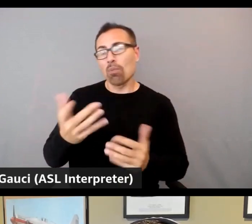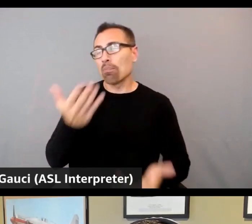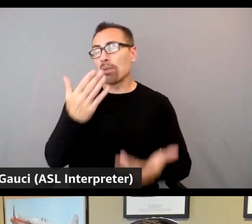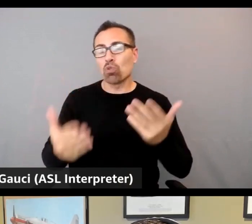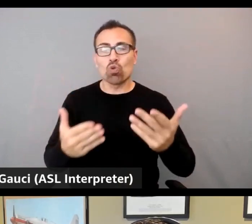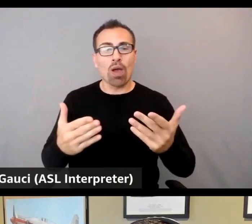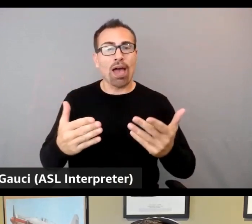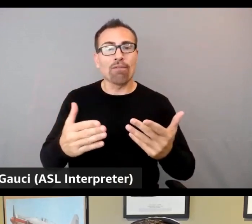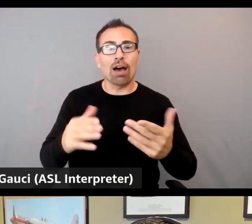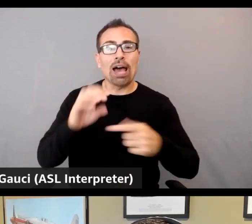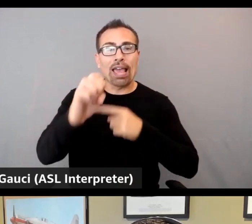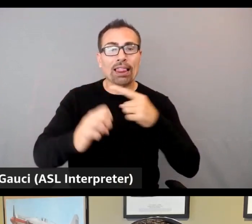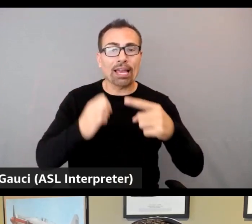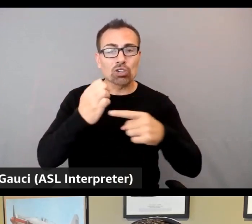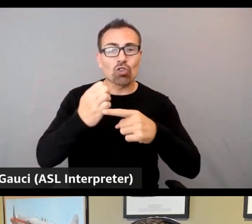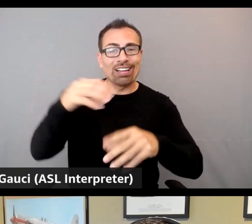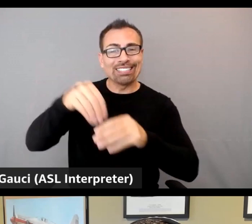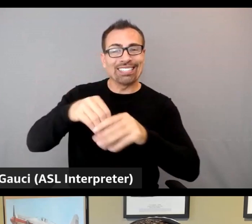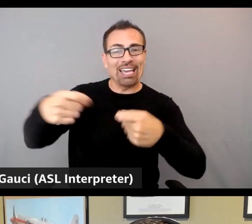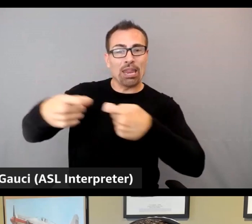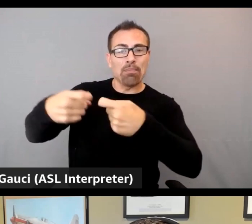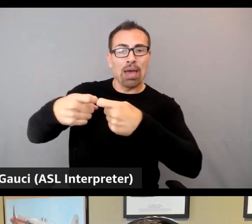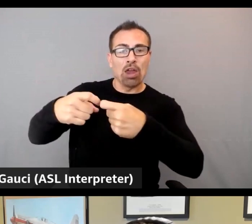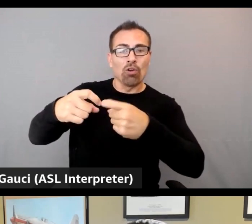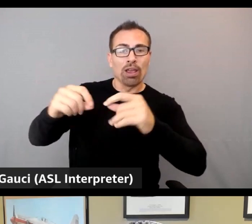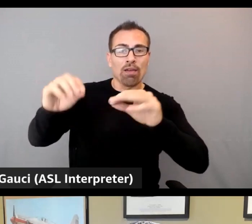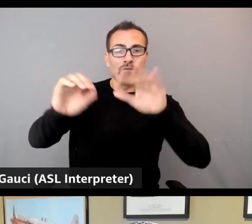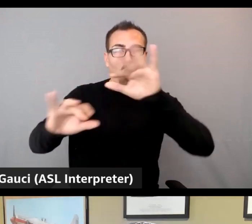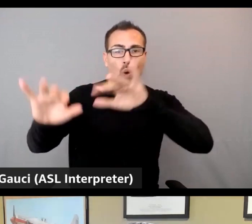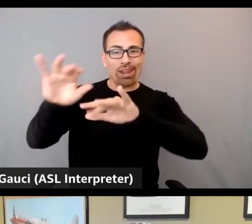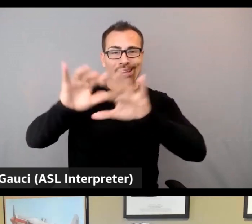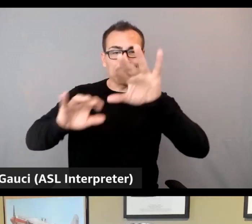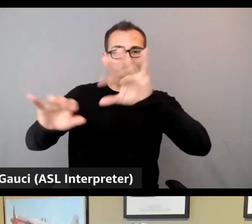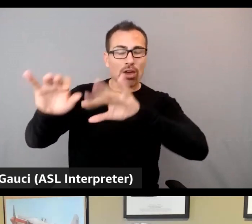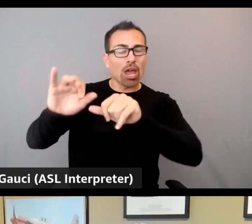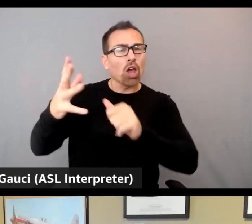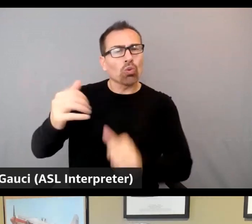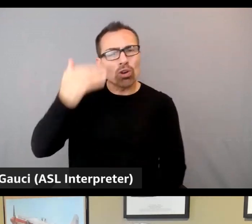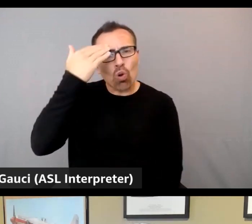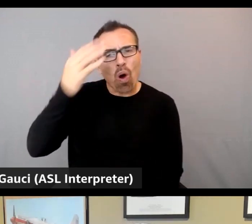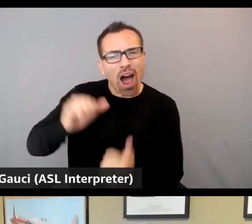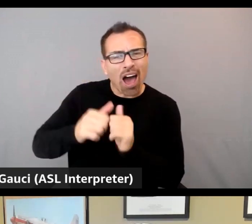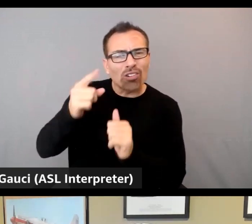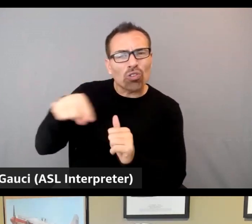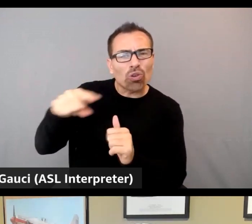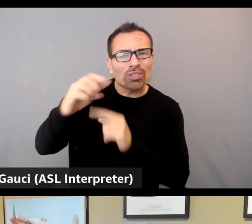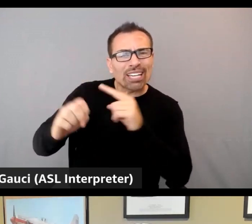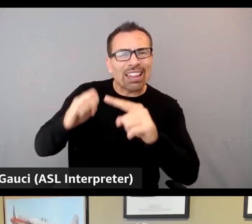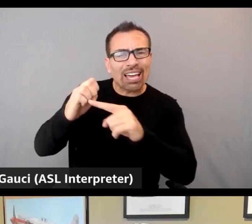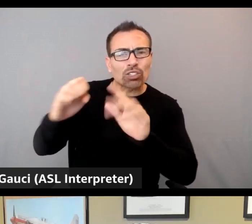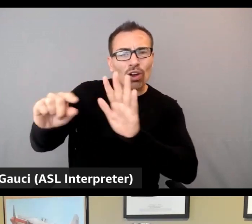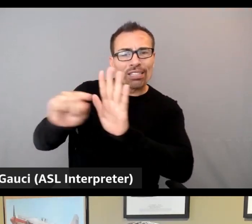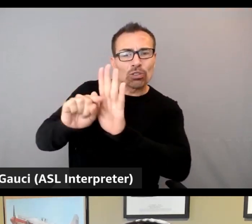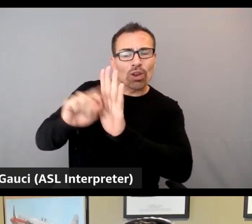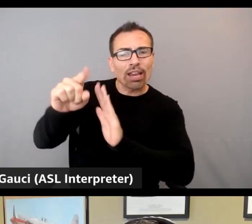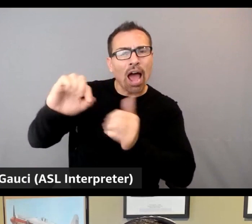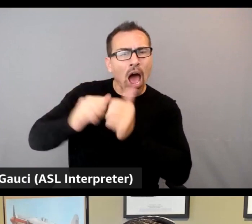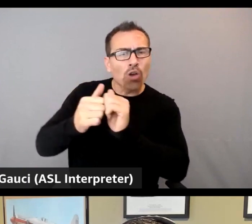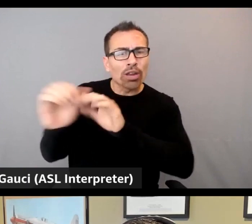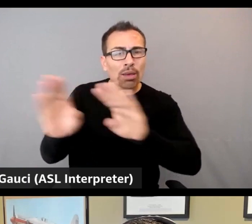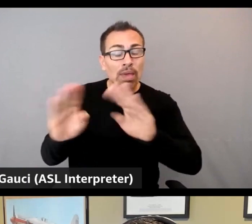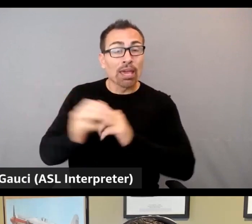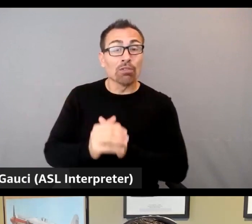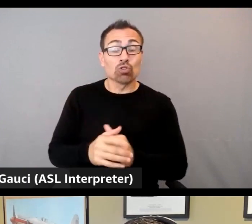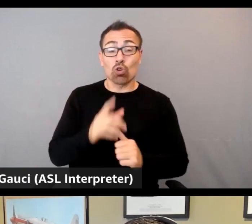about, and you're wondering, how do these electrons behave? And what you, instead of building the battery and like doing the experiment and measuring